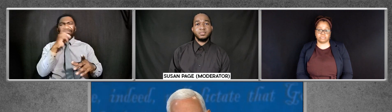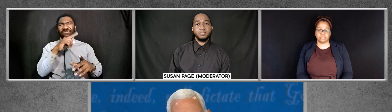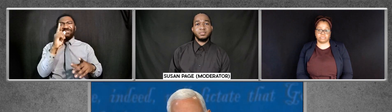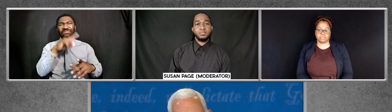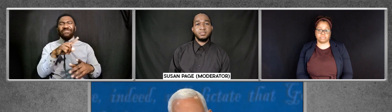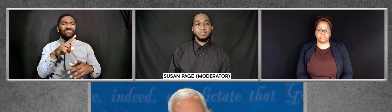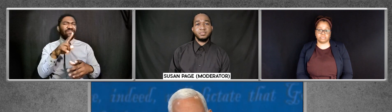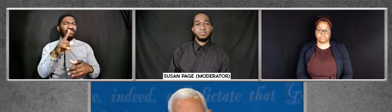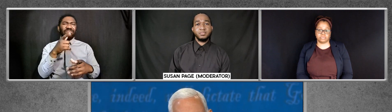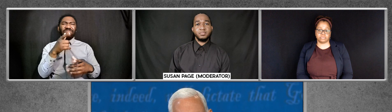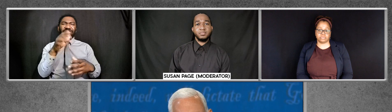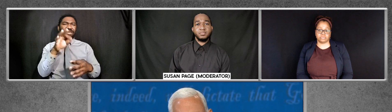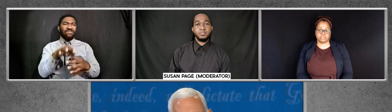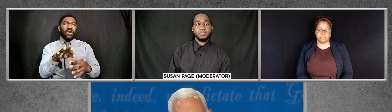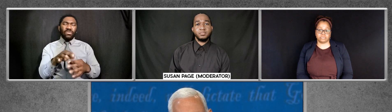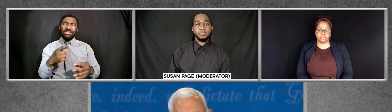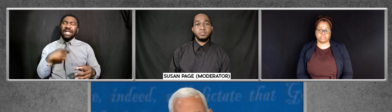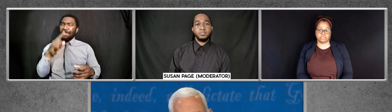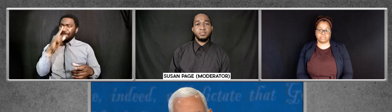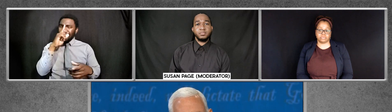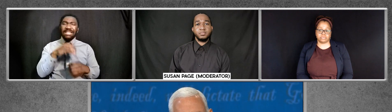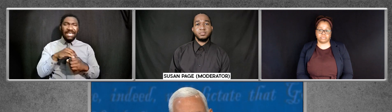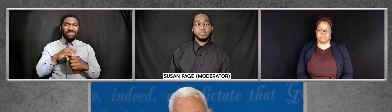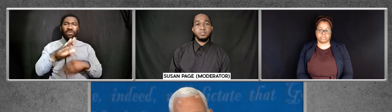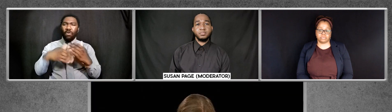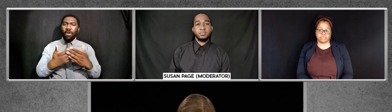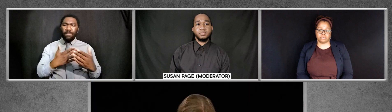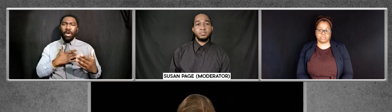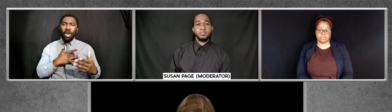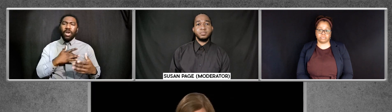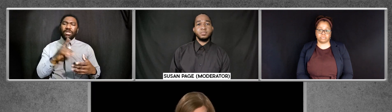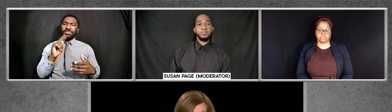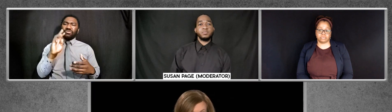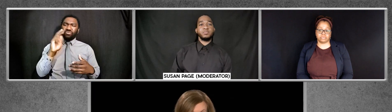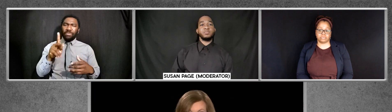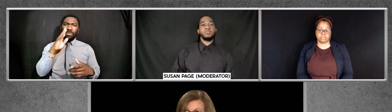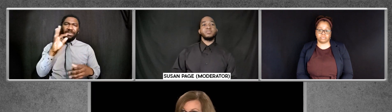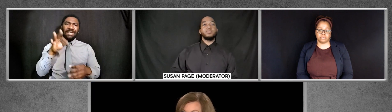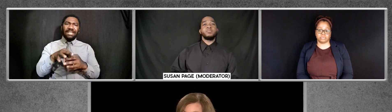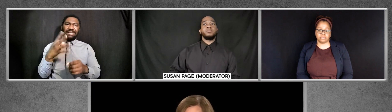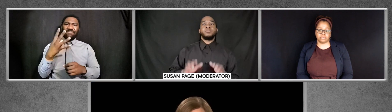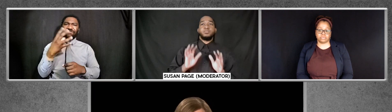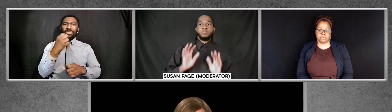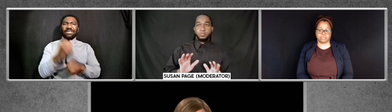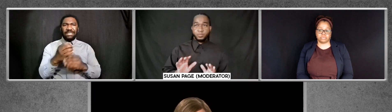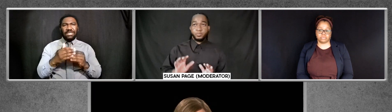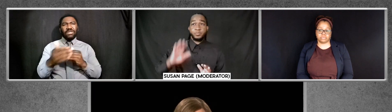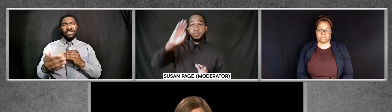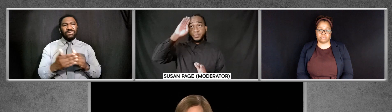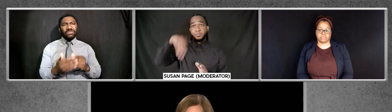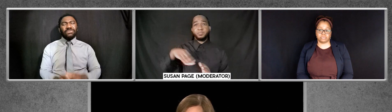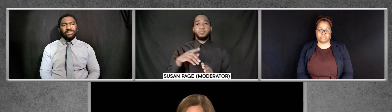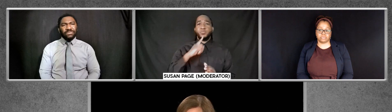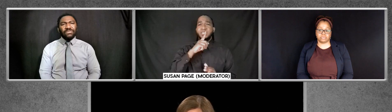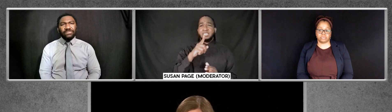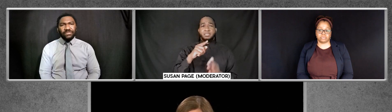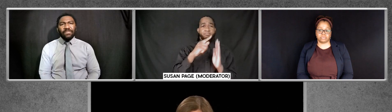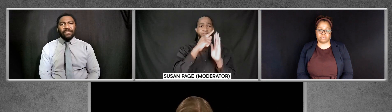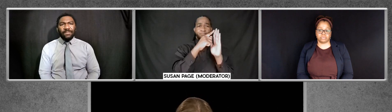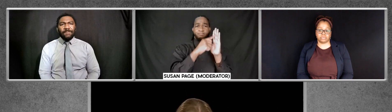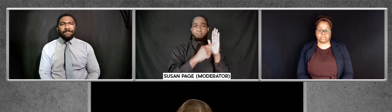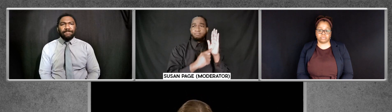heart that President Donald Trump's going to be reelected for 4 more years. You know, I've written all the questions that I've asked tonight, but for the final